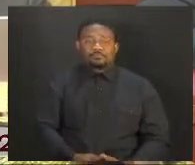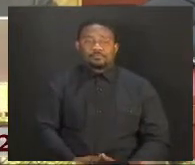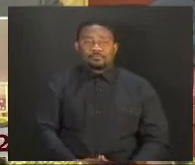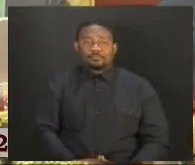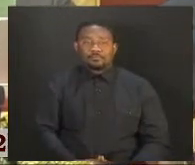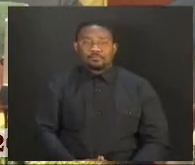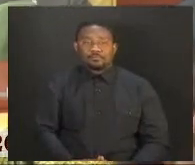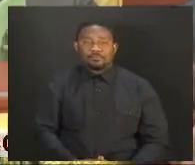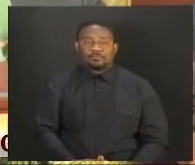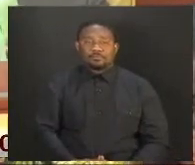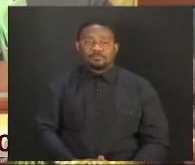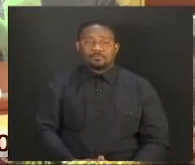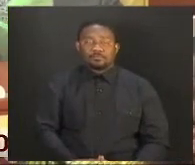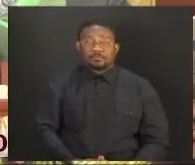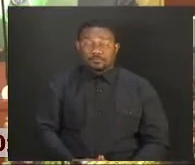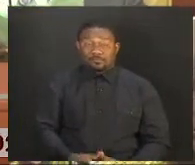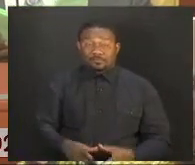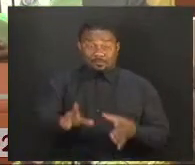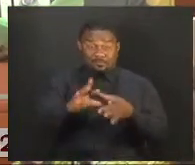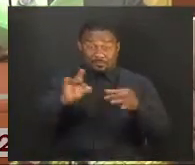the sentence should read,